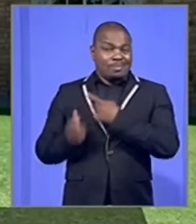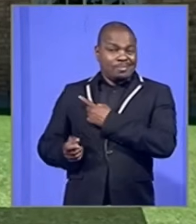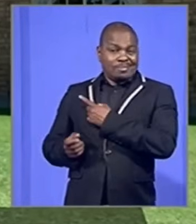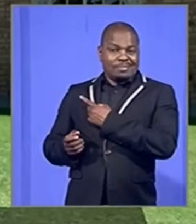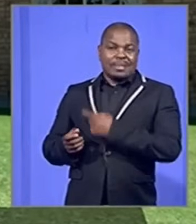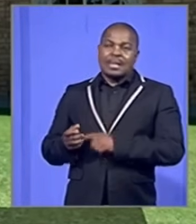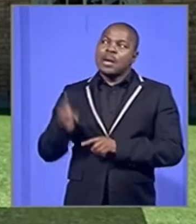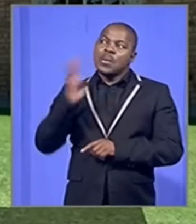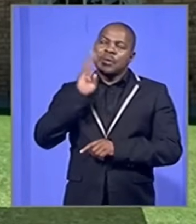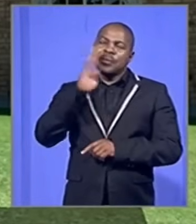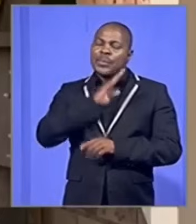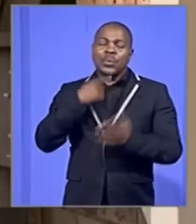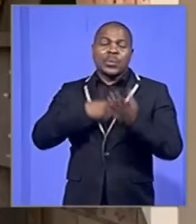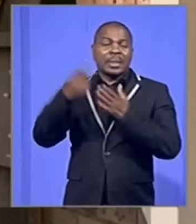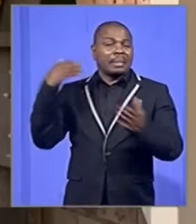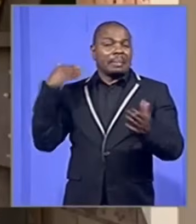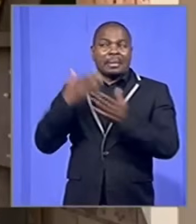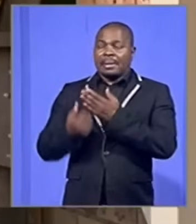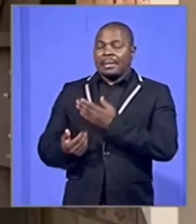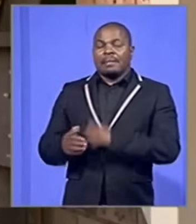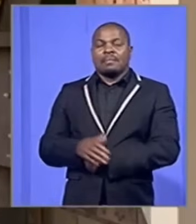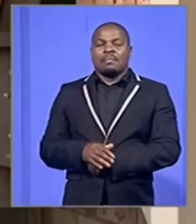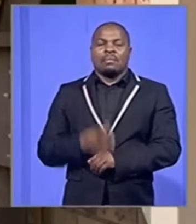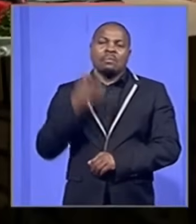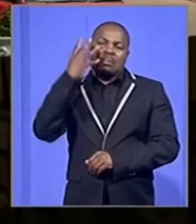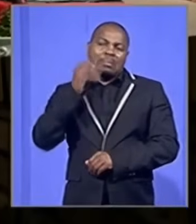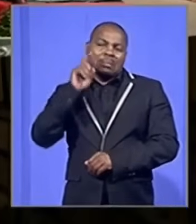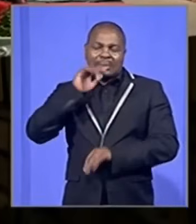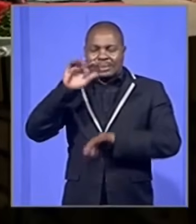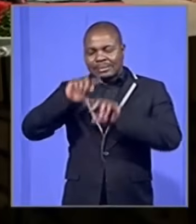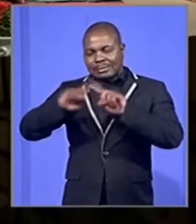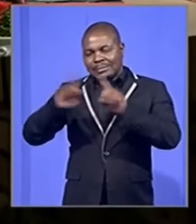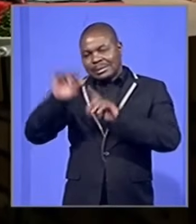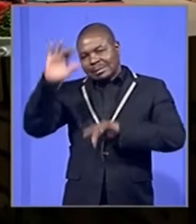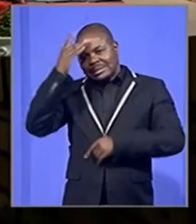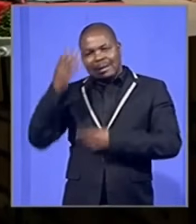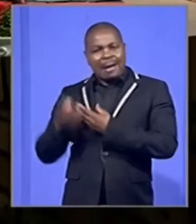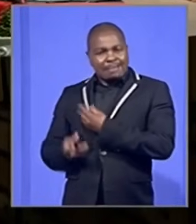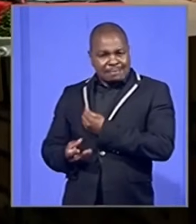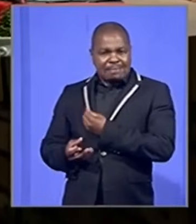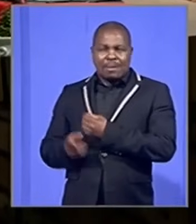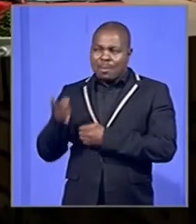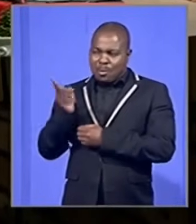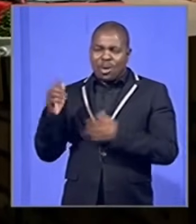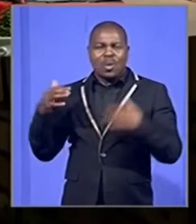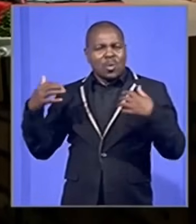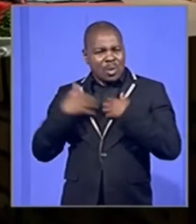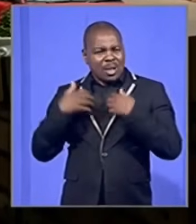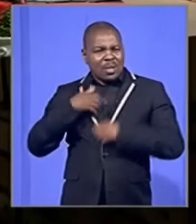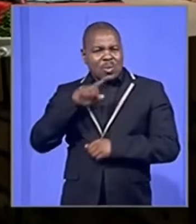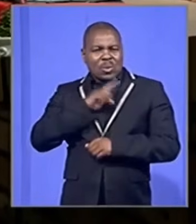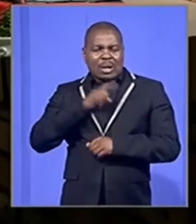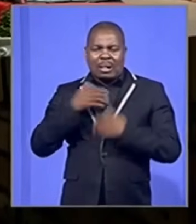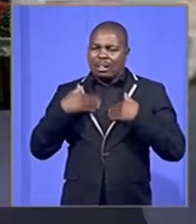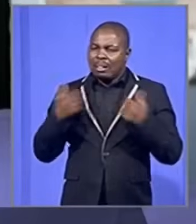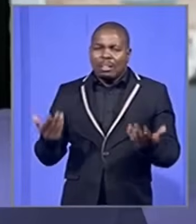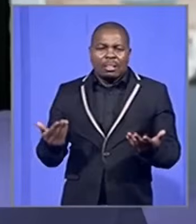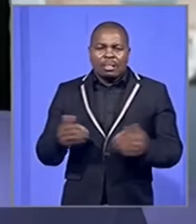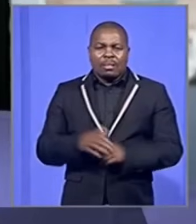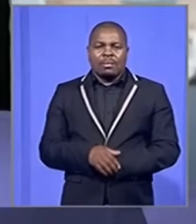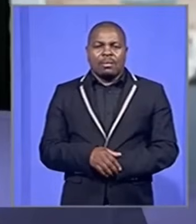bekeng e fetileng. Maqheku a nang le mahloko a sa phekoleheng a bontshitse ngongoreho ka maemo a bona a bophelo.